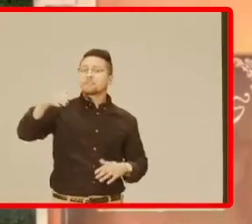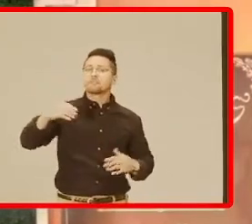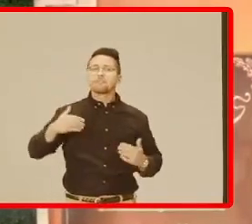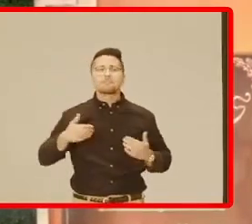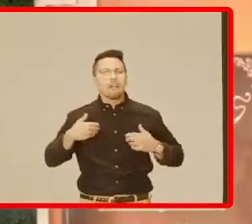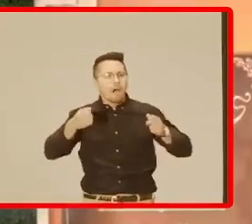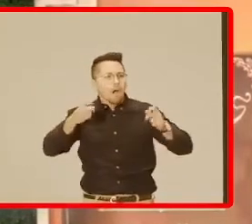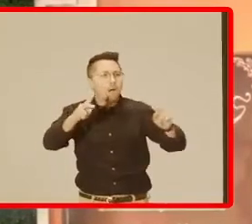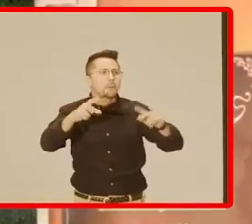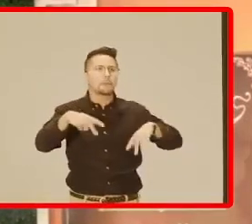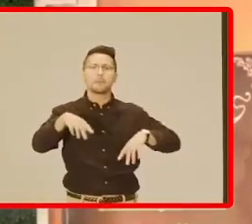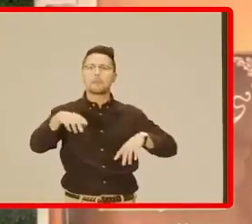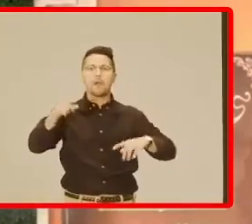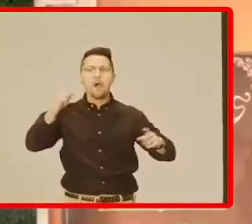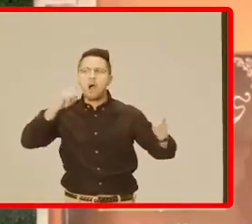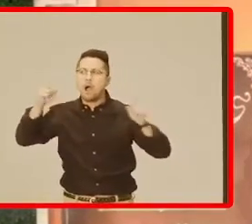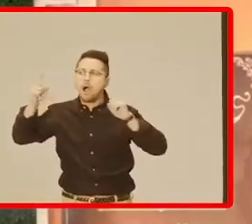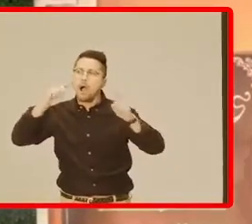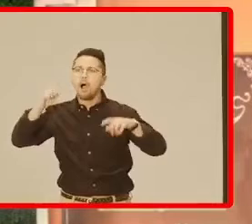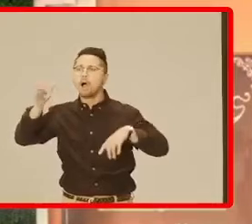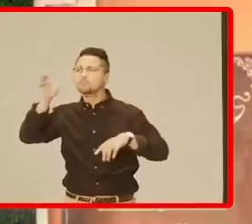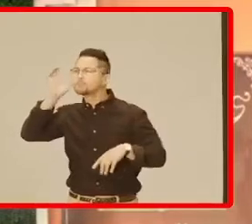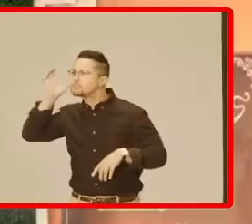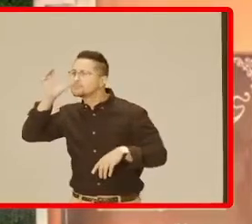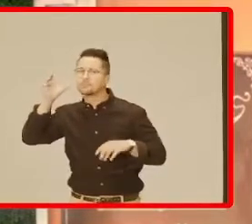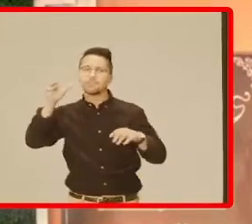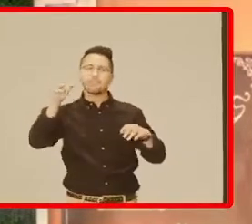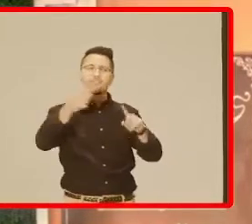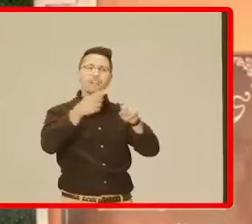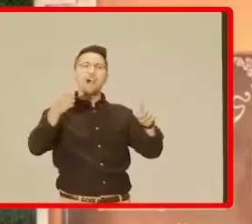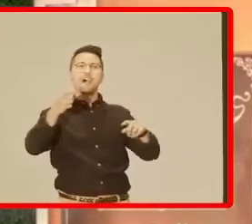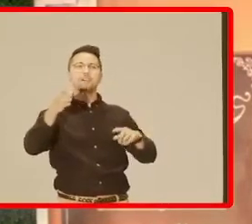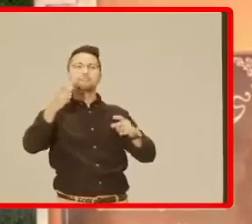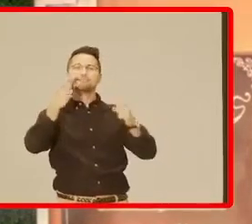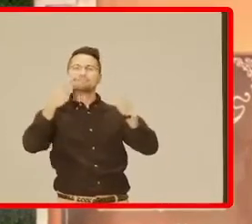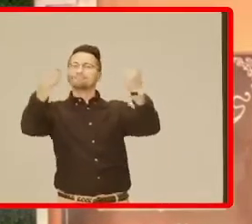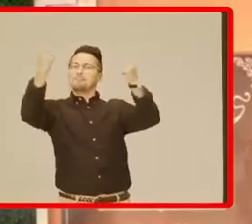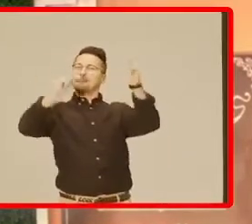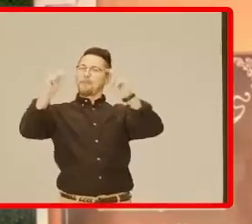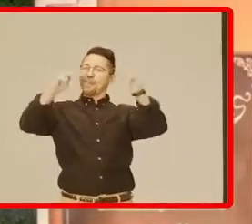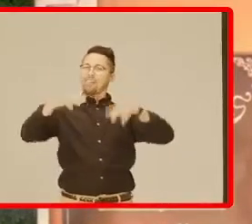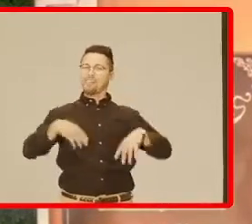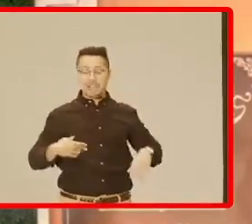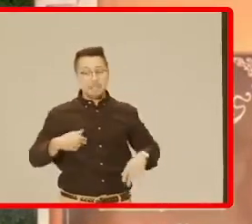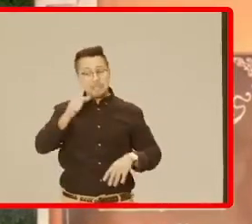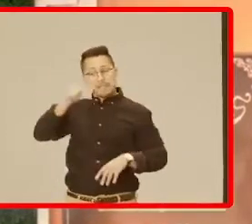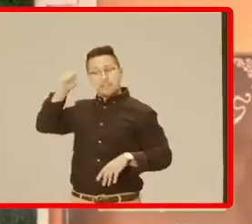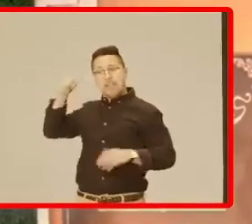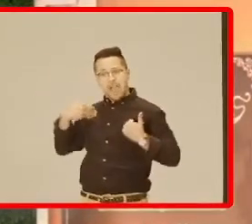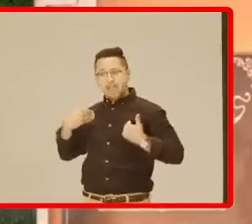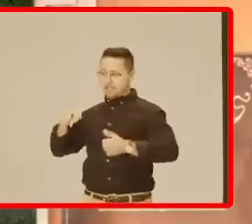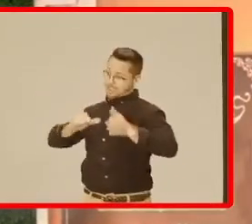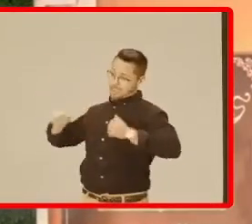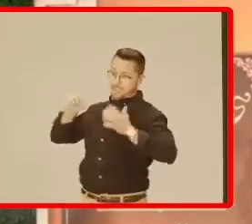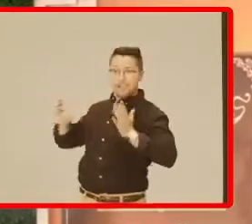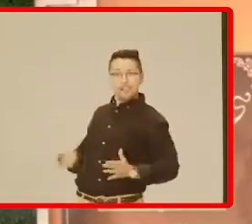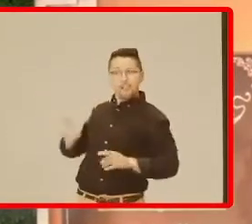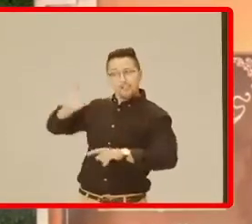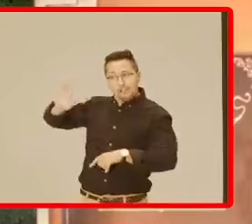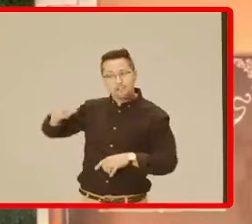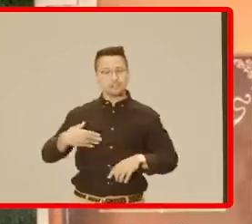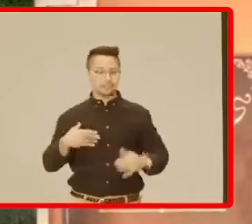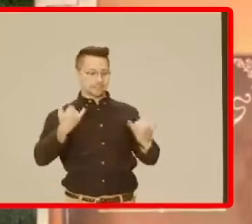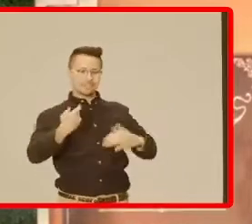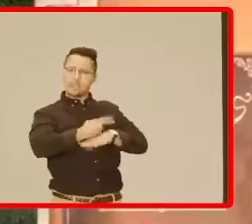see and hear from celebrities. And, yesterday you had an entertainer, and today's